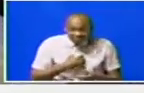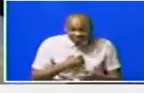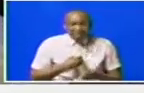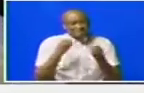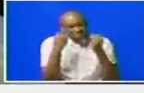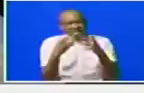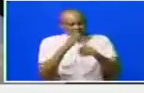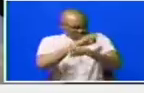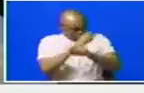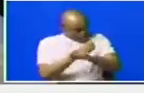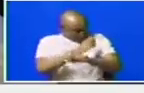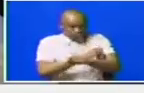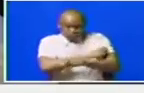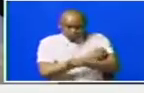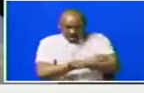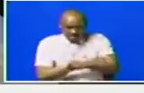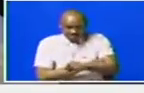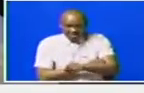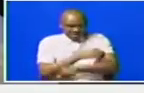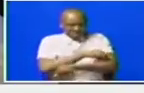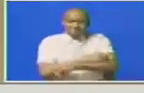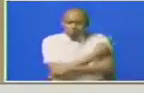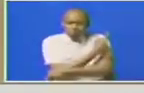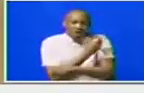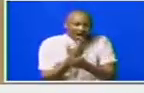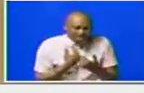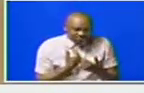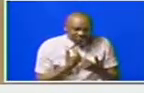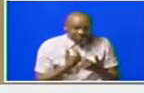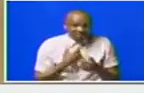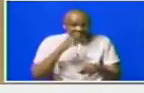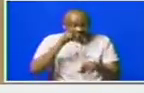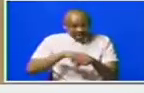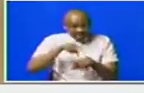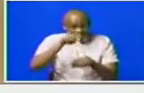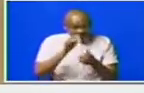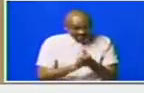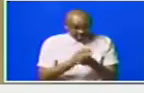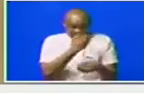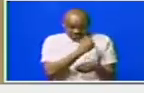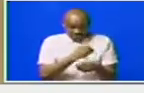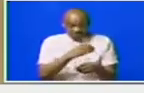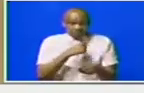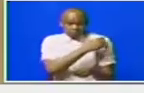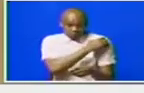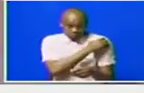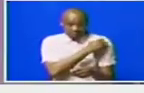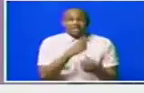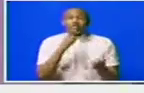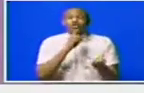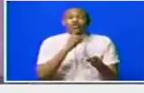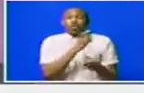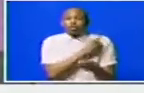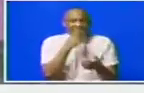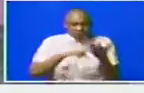so many fractures. The scapula was out. While being prepped for surgery to fix her shoulder, the doctors realized